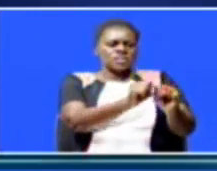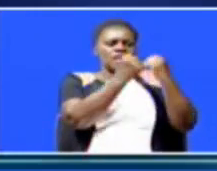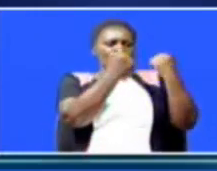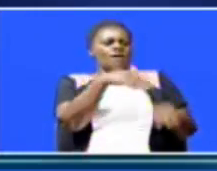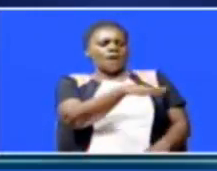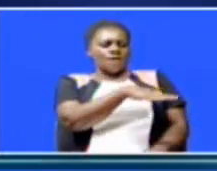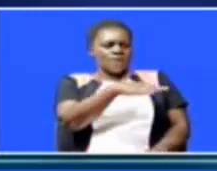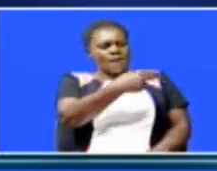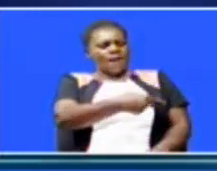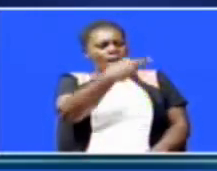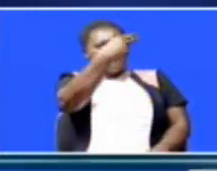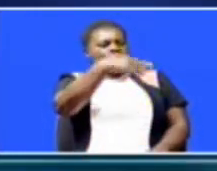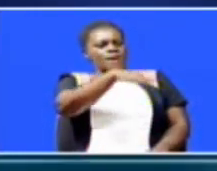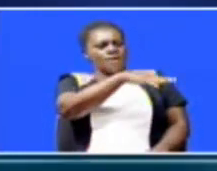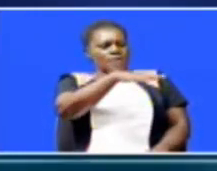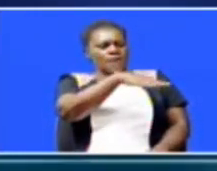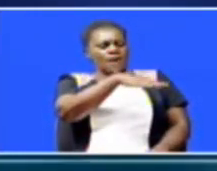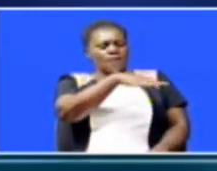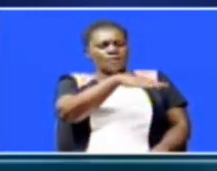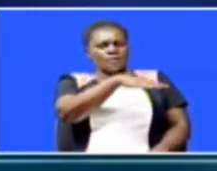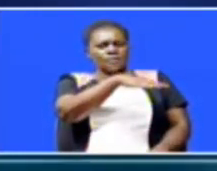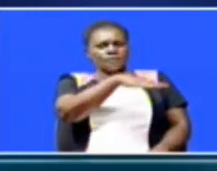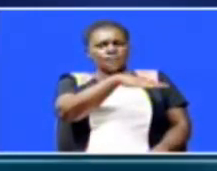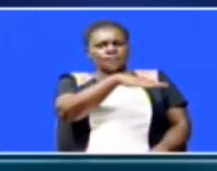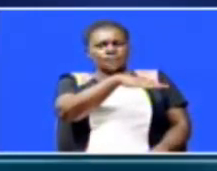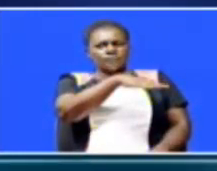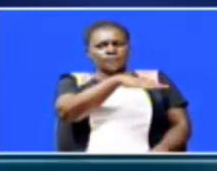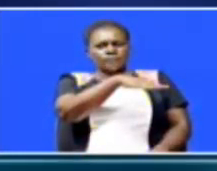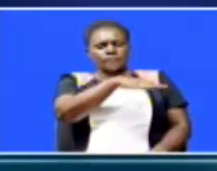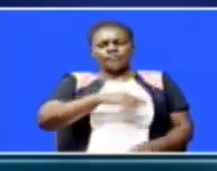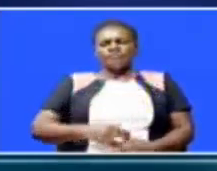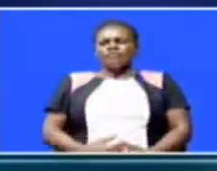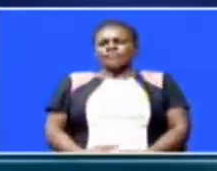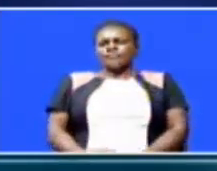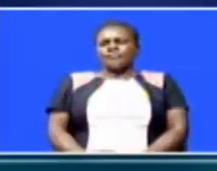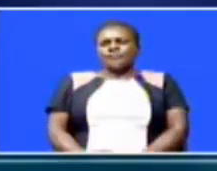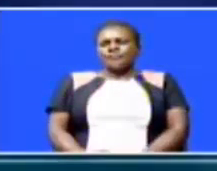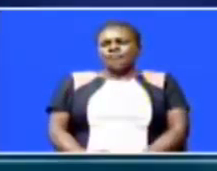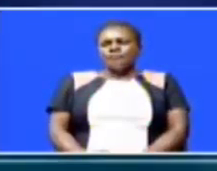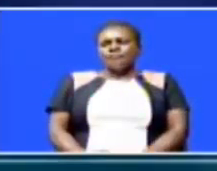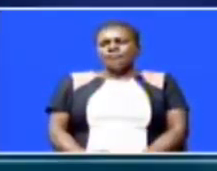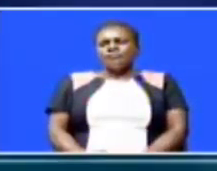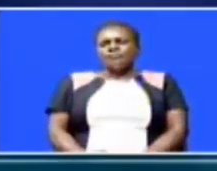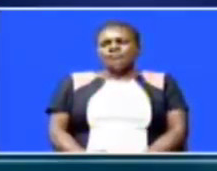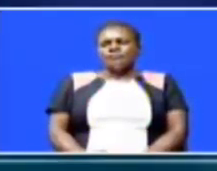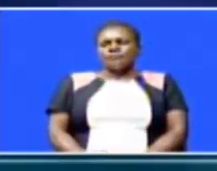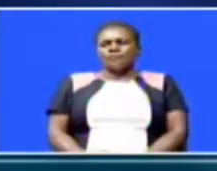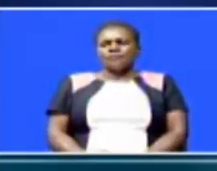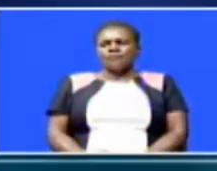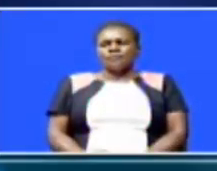mahali ambapo tunaweza sema ni salama kwa sasa. Willis Gikiti News.